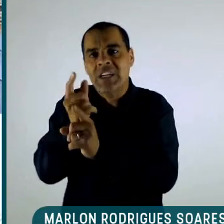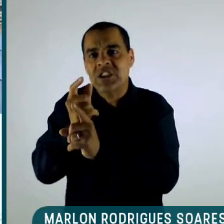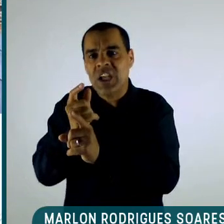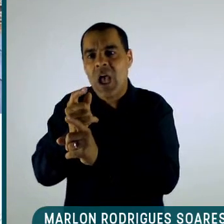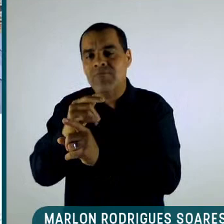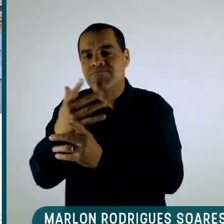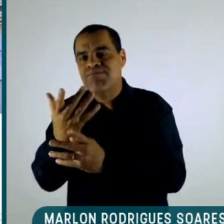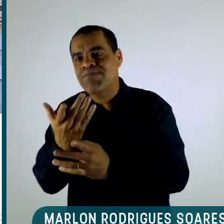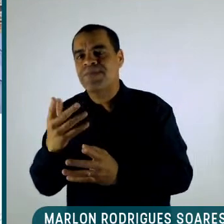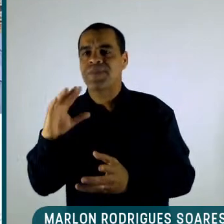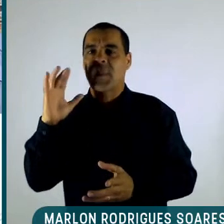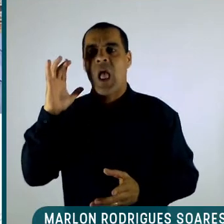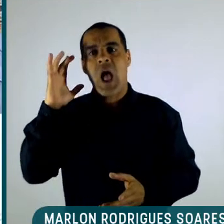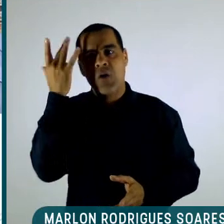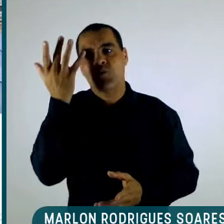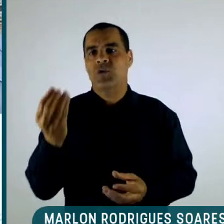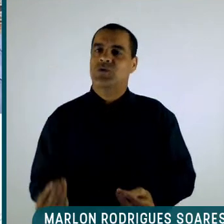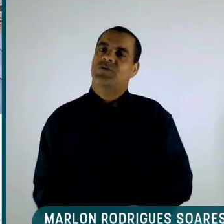find a solution.